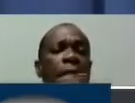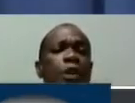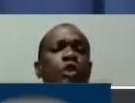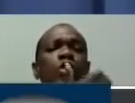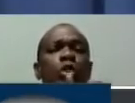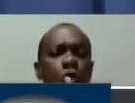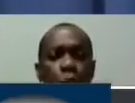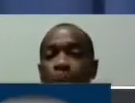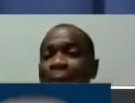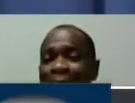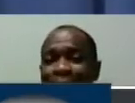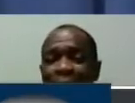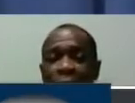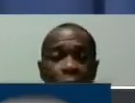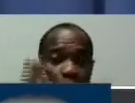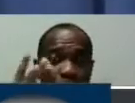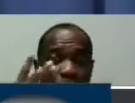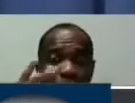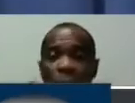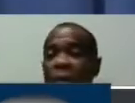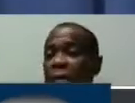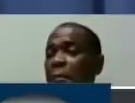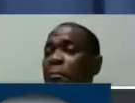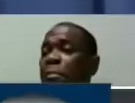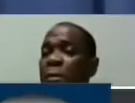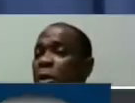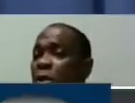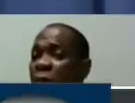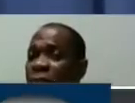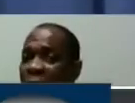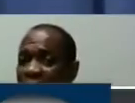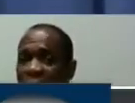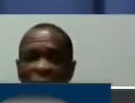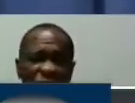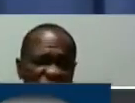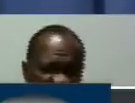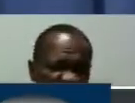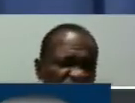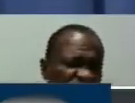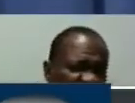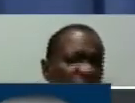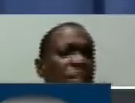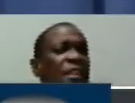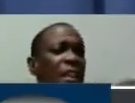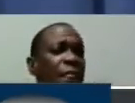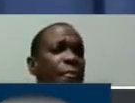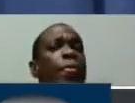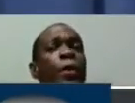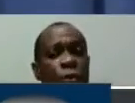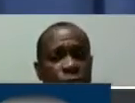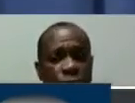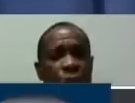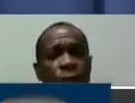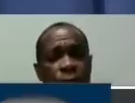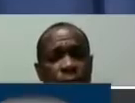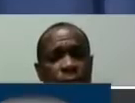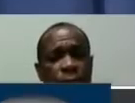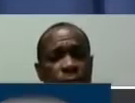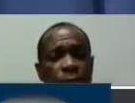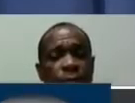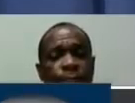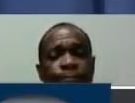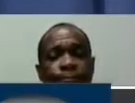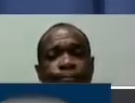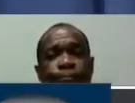have now impacted the services that can be delivered. It is a last resort measures